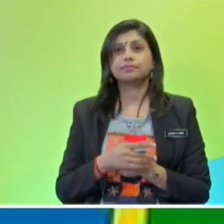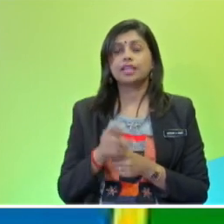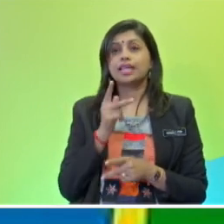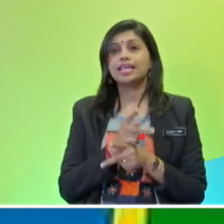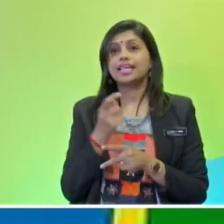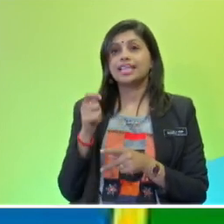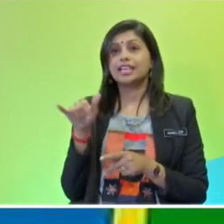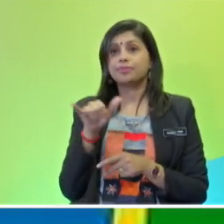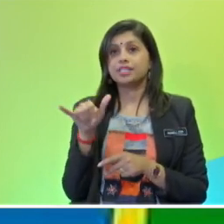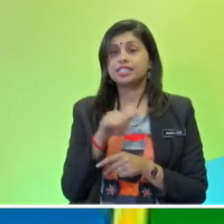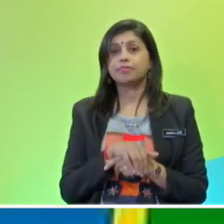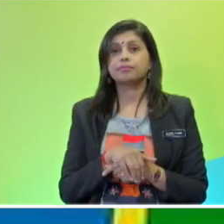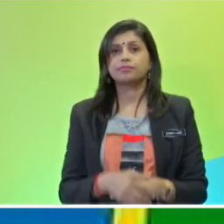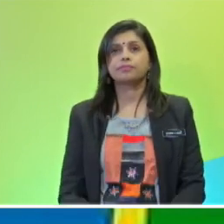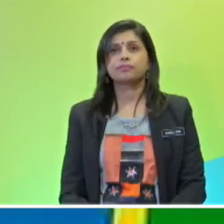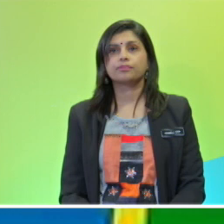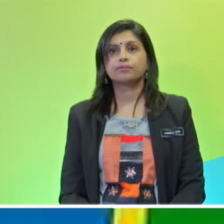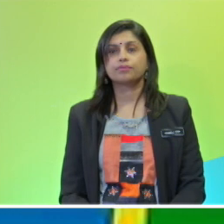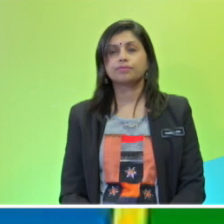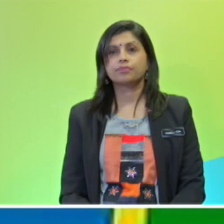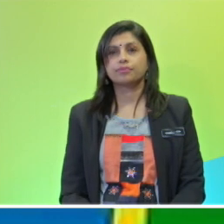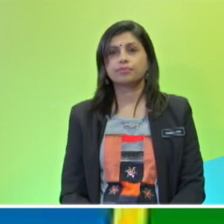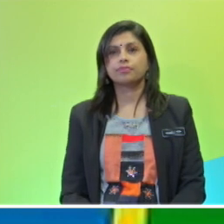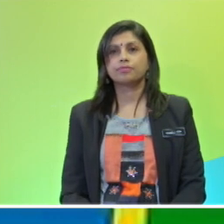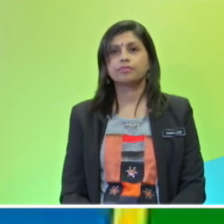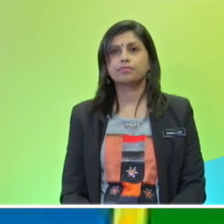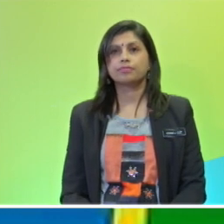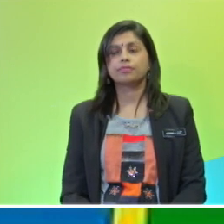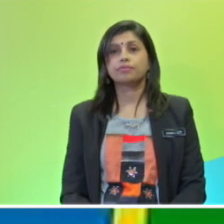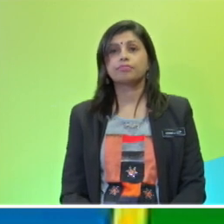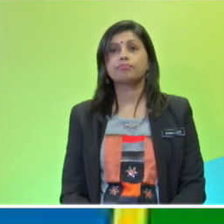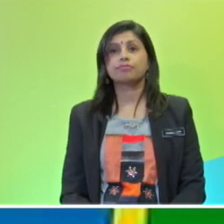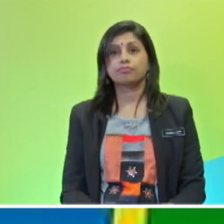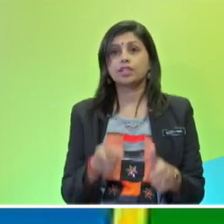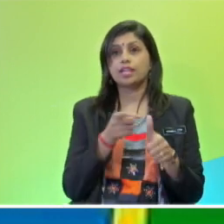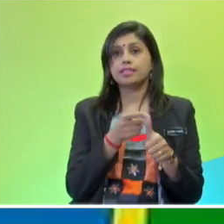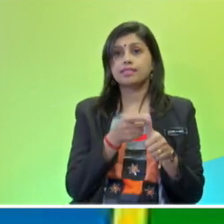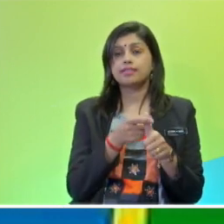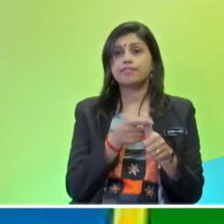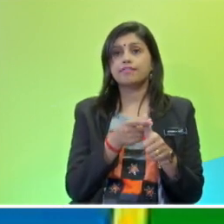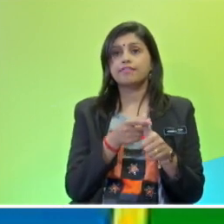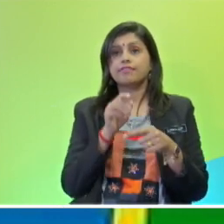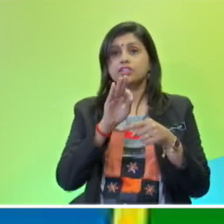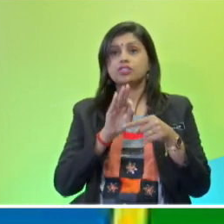that means the value we keep. The first The first what we call 3 over fraction, 4, the proper fraction,